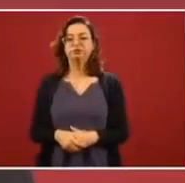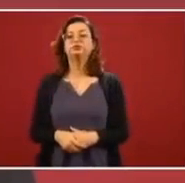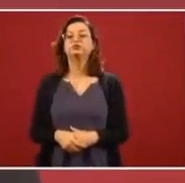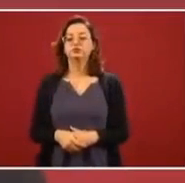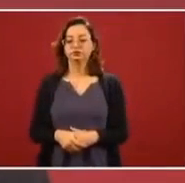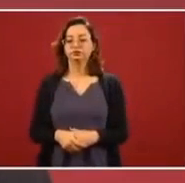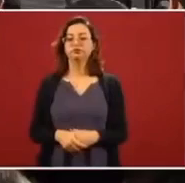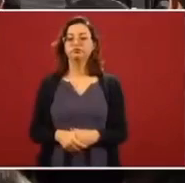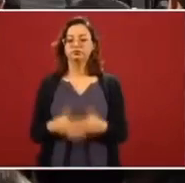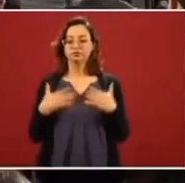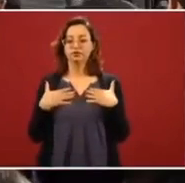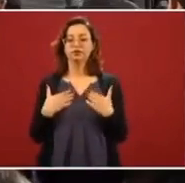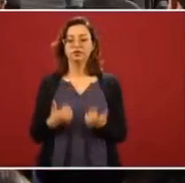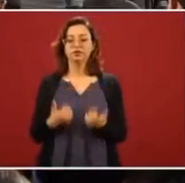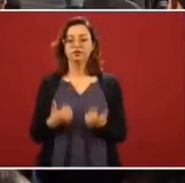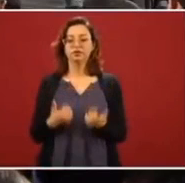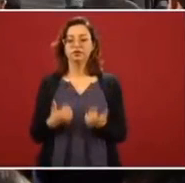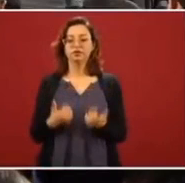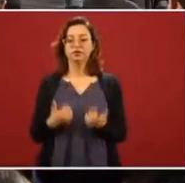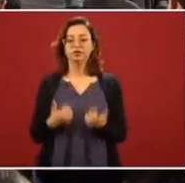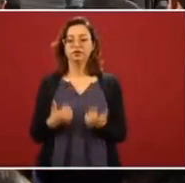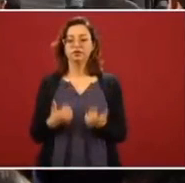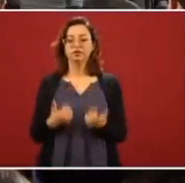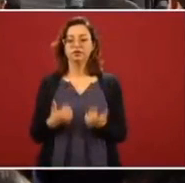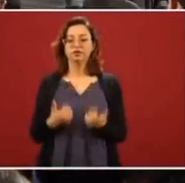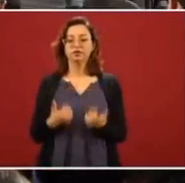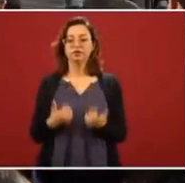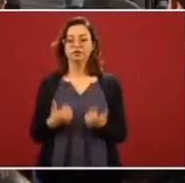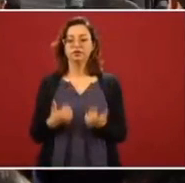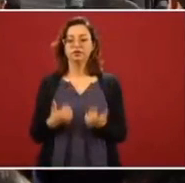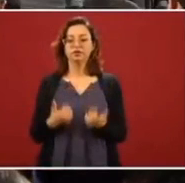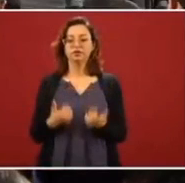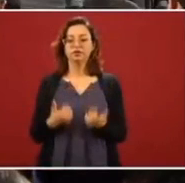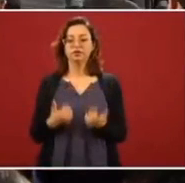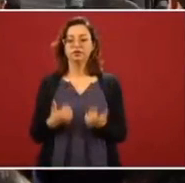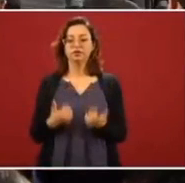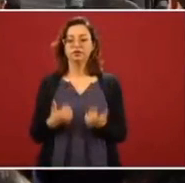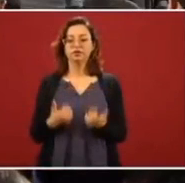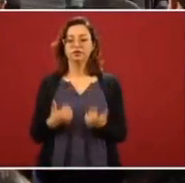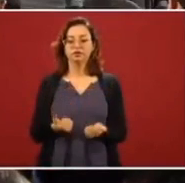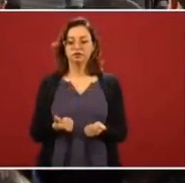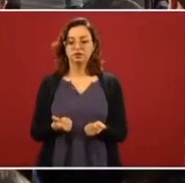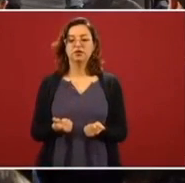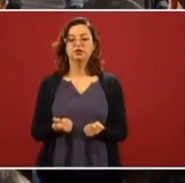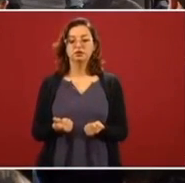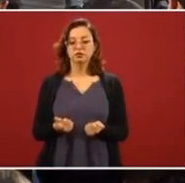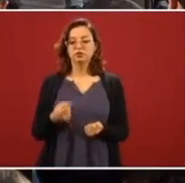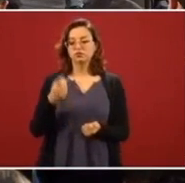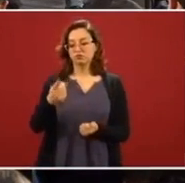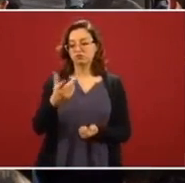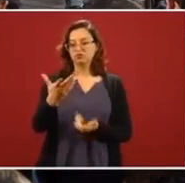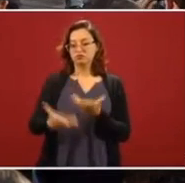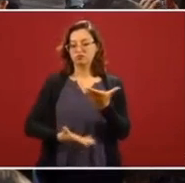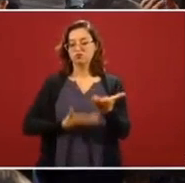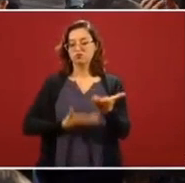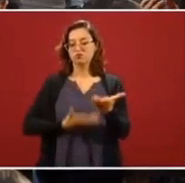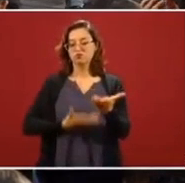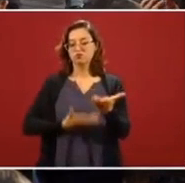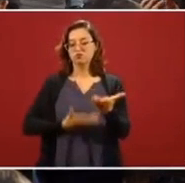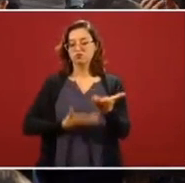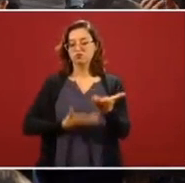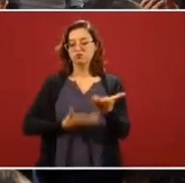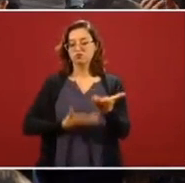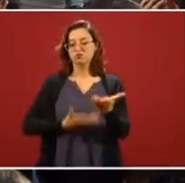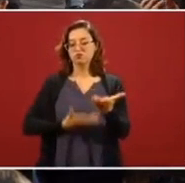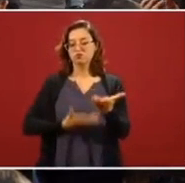entiendo tu preocupación And yes, I understand your preoccupation de que hace falta